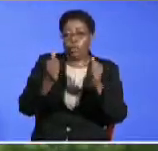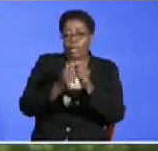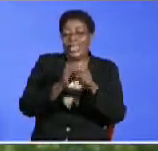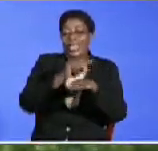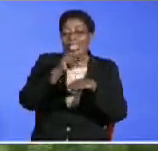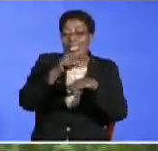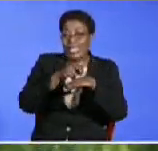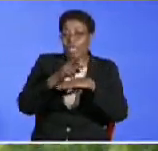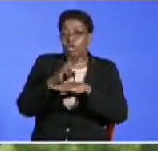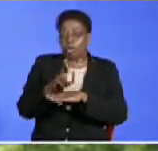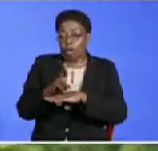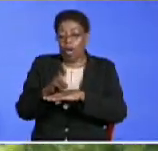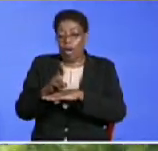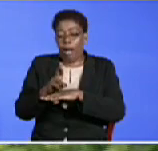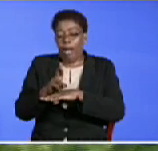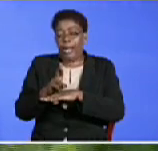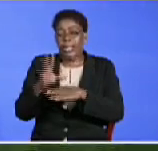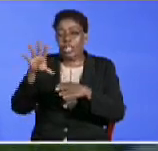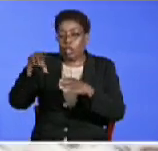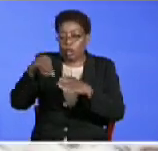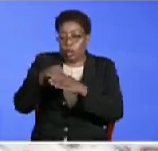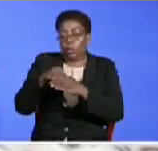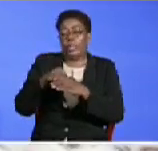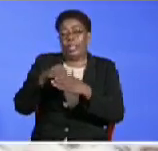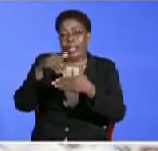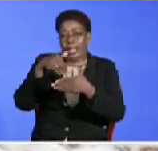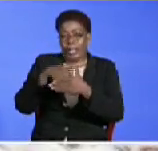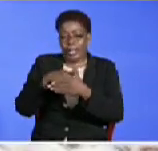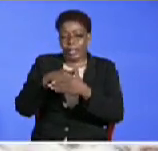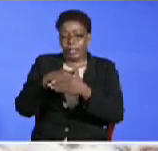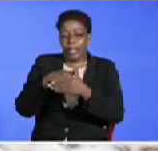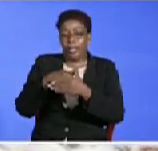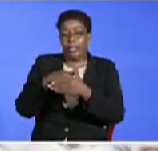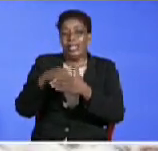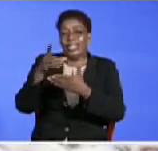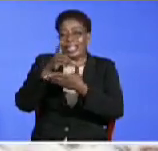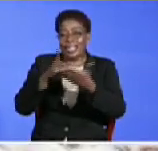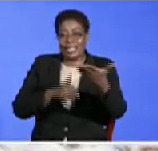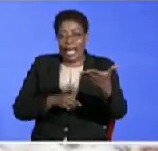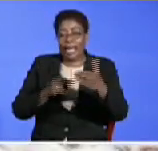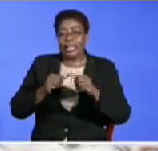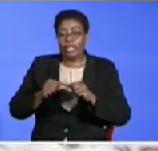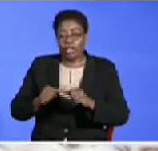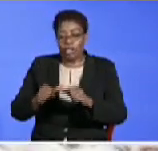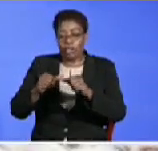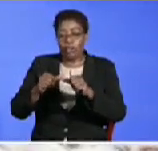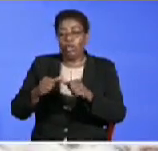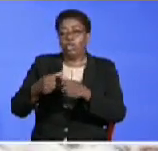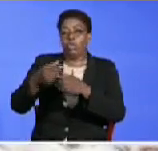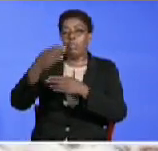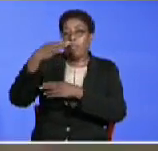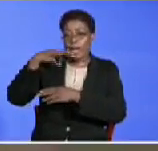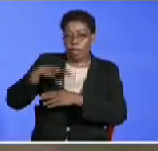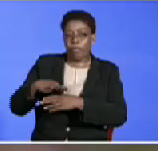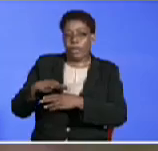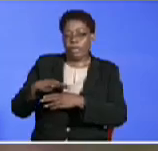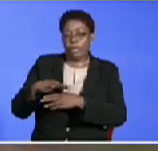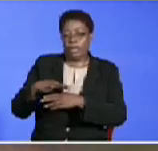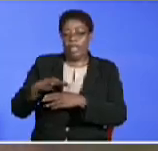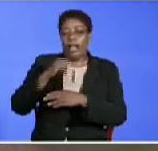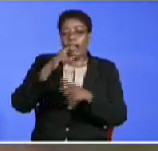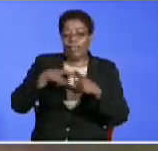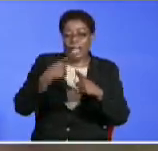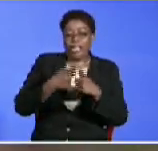and including nature and really incorporating nature into our design to continue to yield those benefits rather than doing what we have done